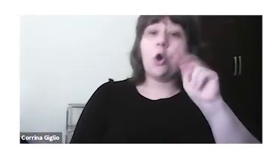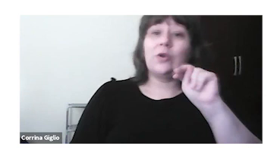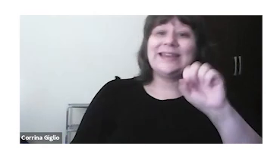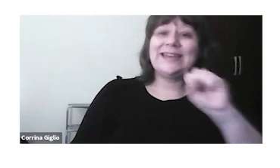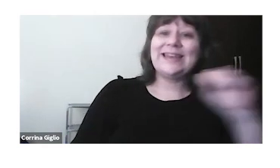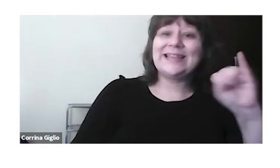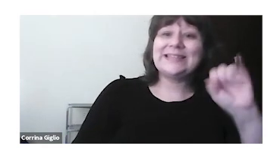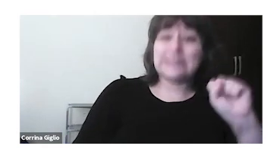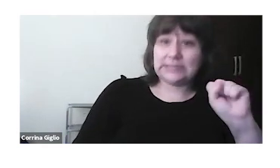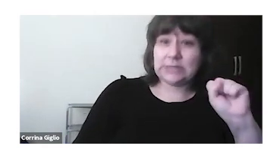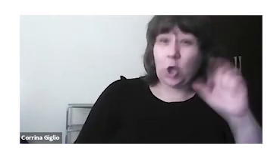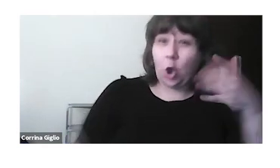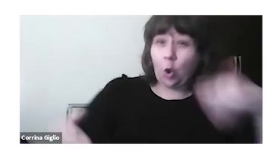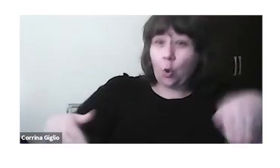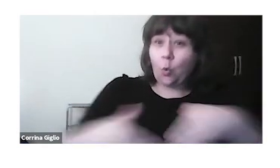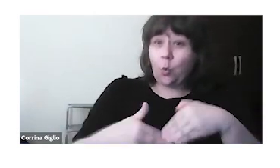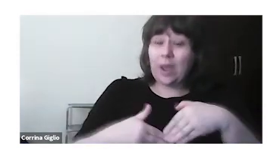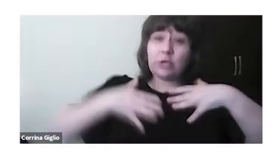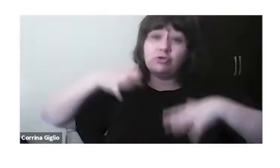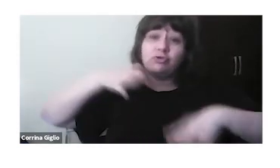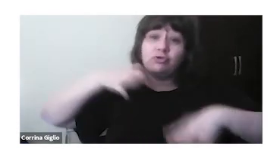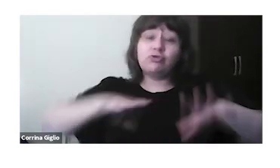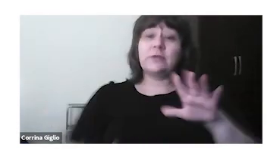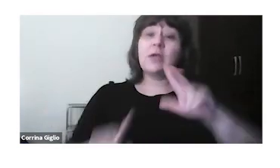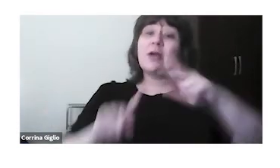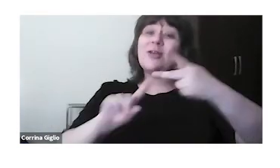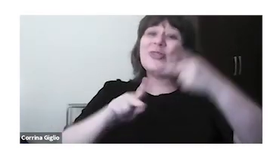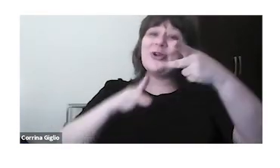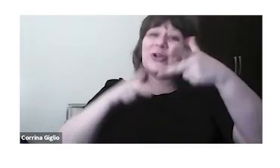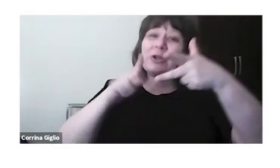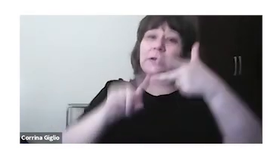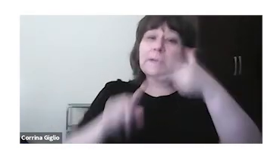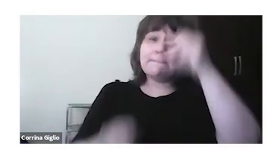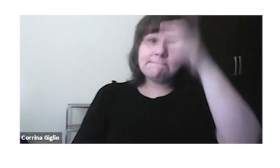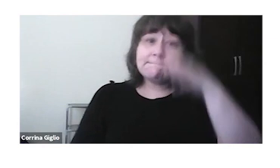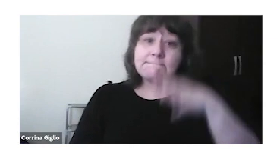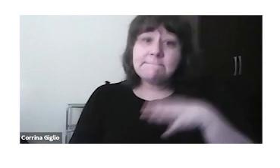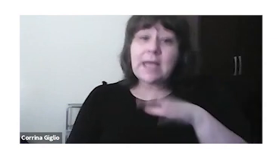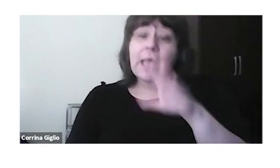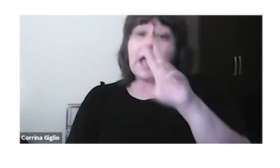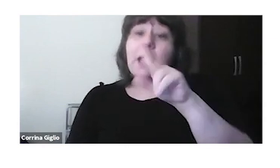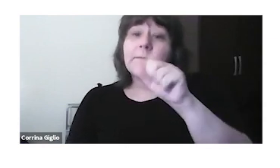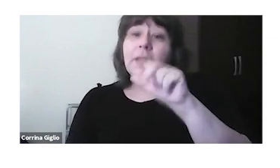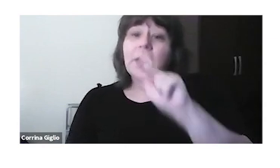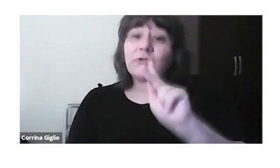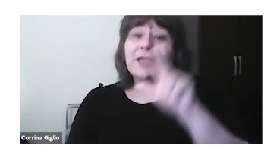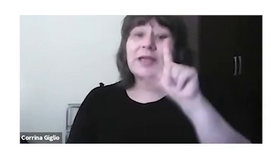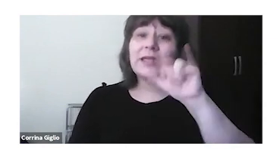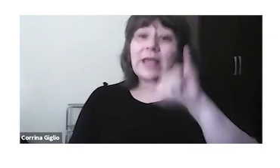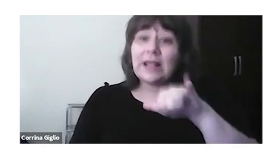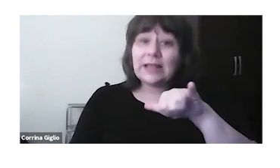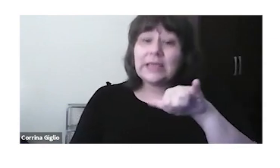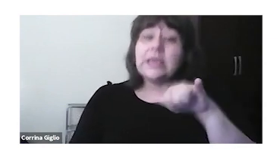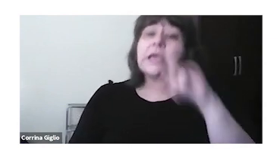that's Ann Lowe. Patrick Kelly is also a Black Southerner. He was born in Mississippi, lived in New